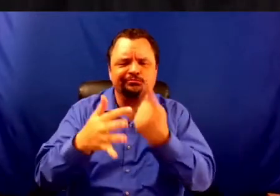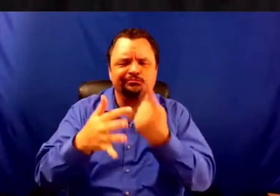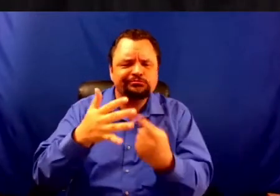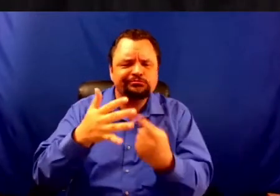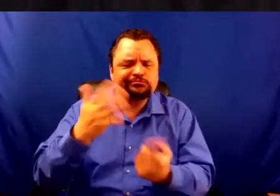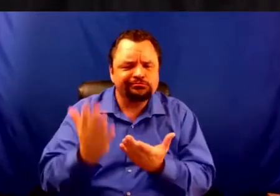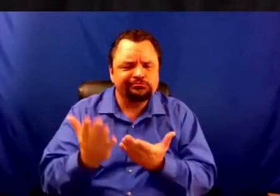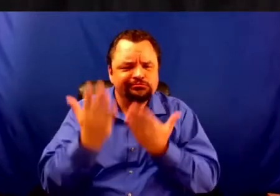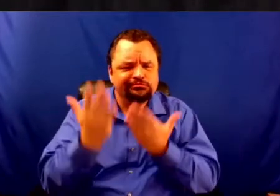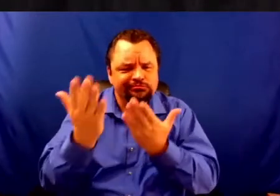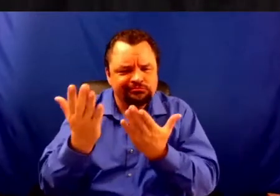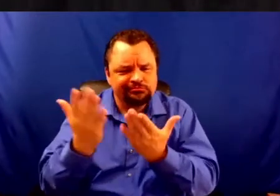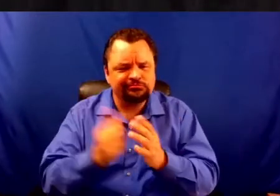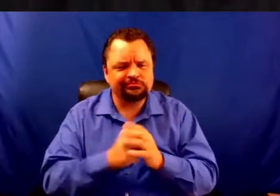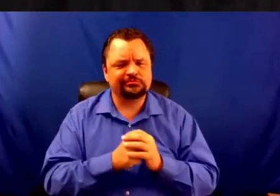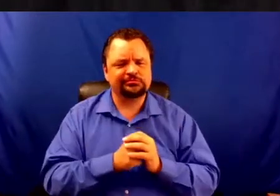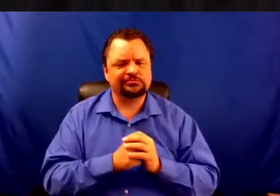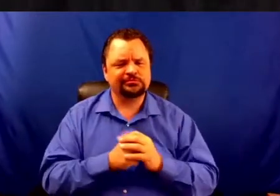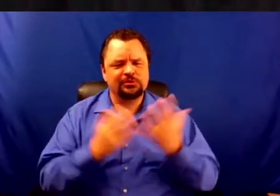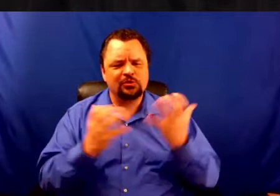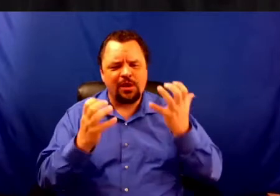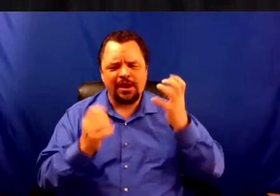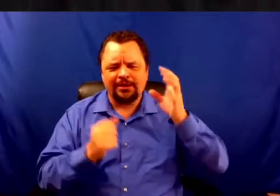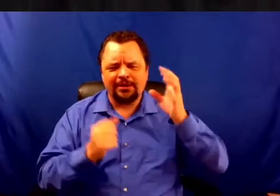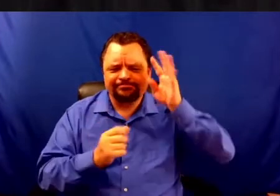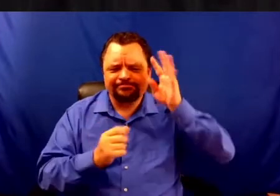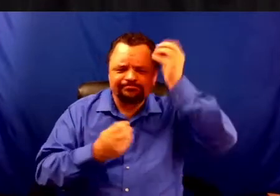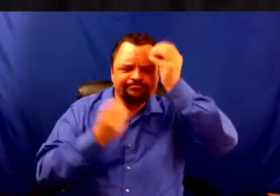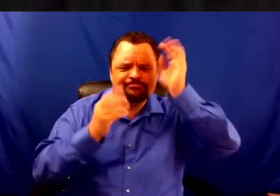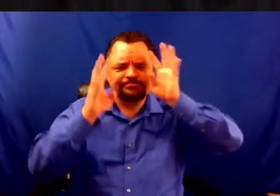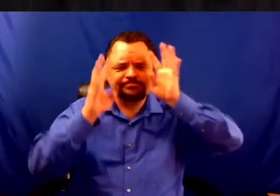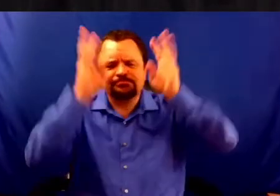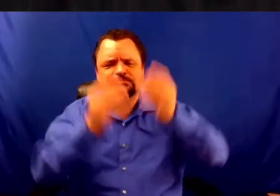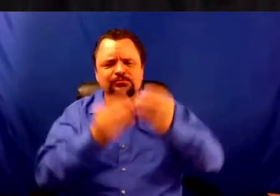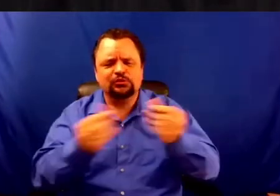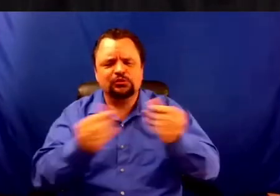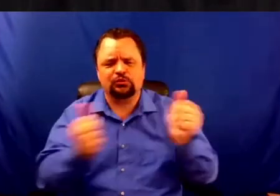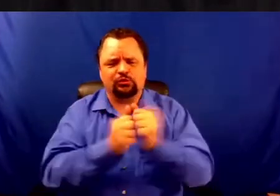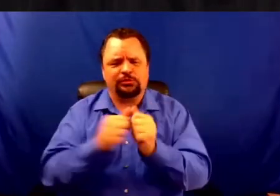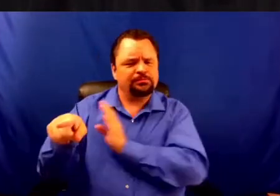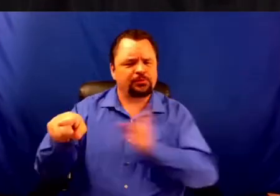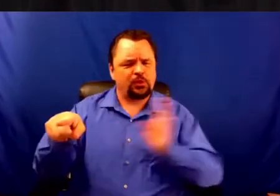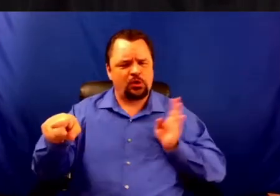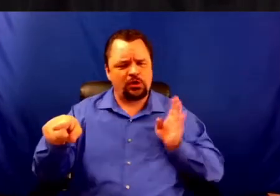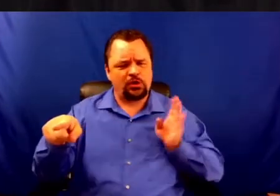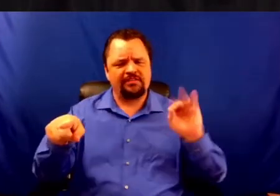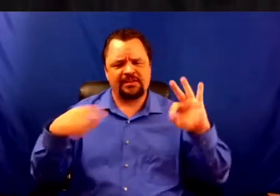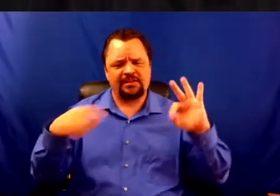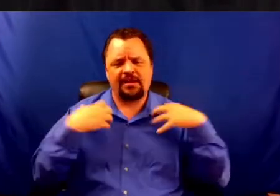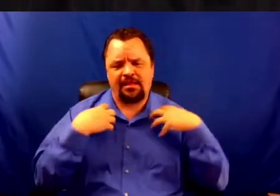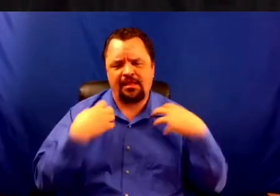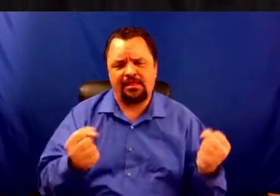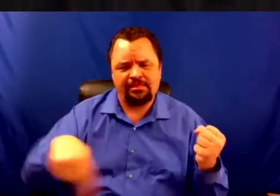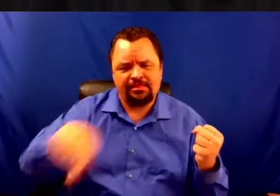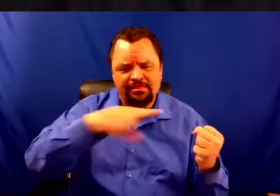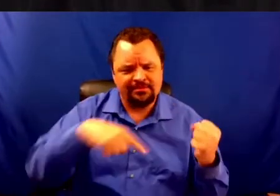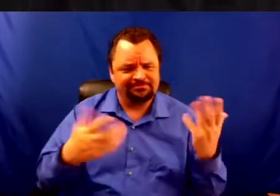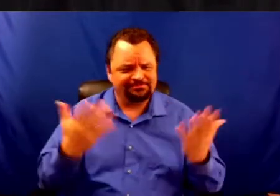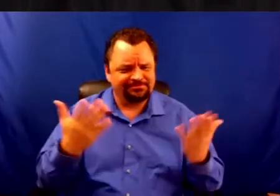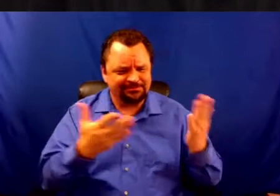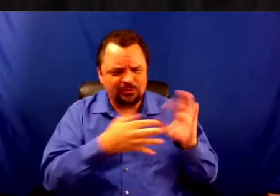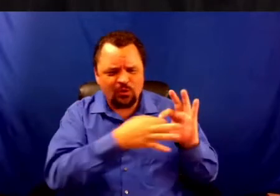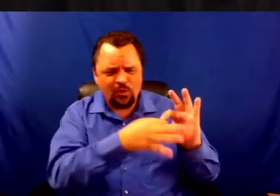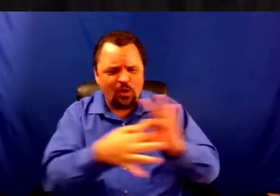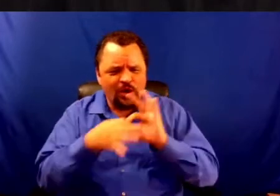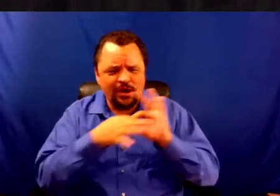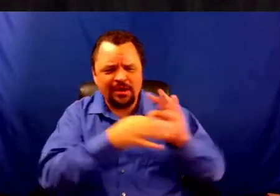with a resolution from the Board of Health. And I would ask perhaps that you coordinate